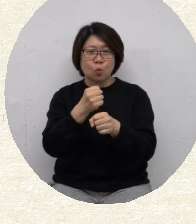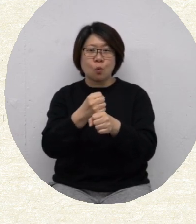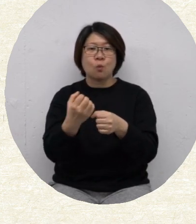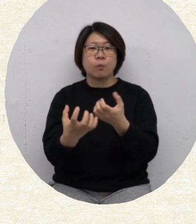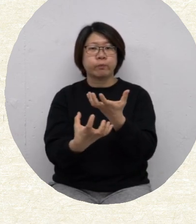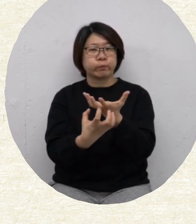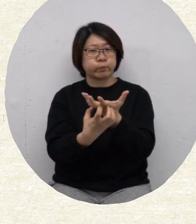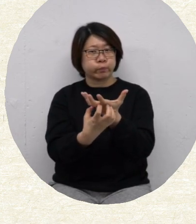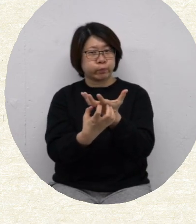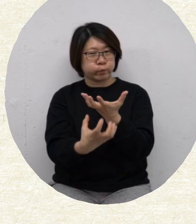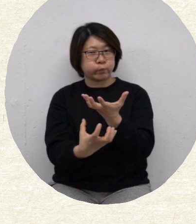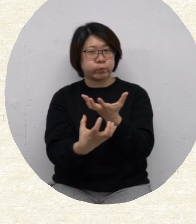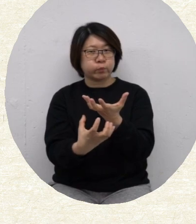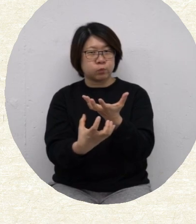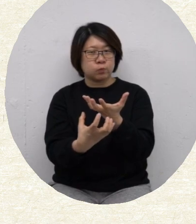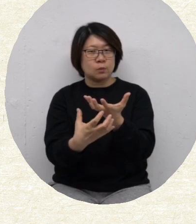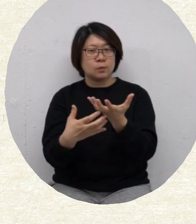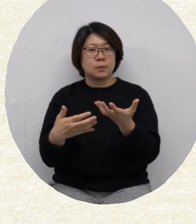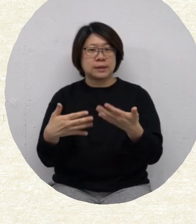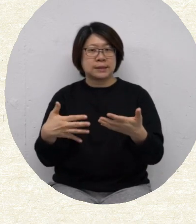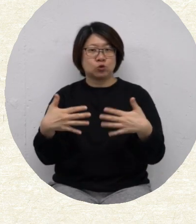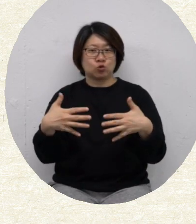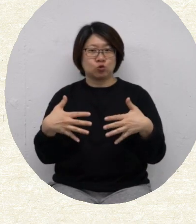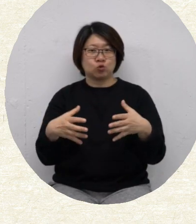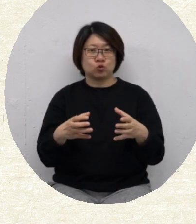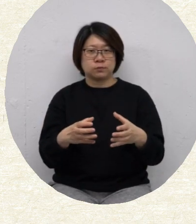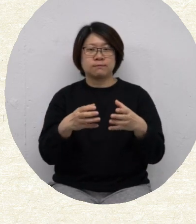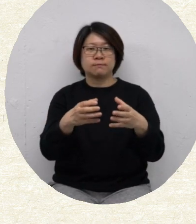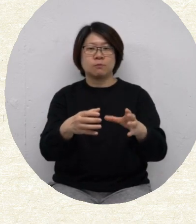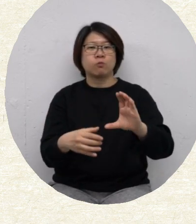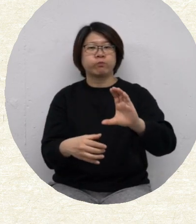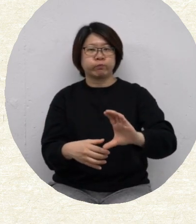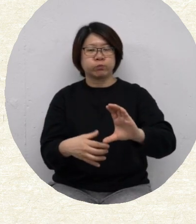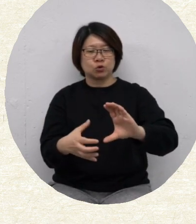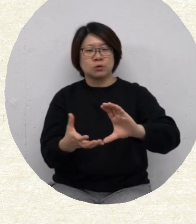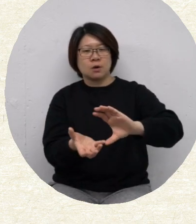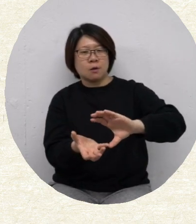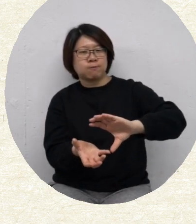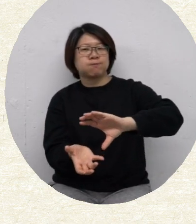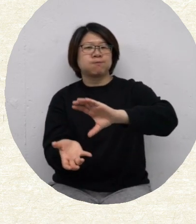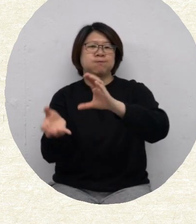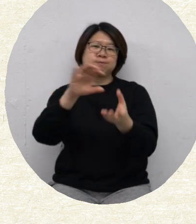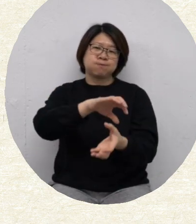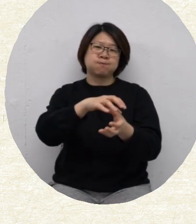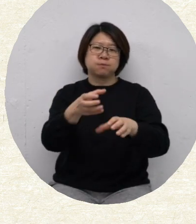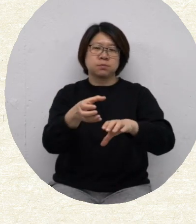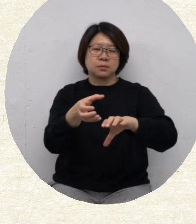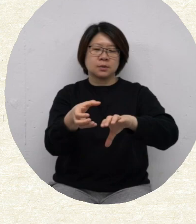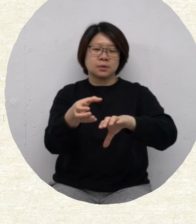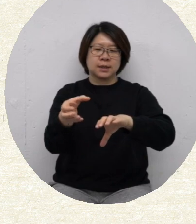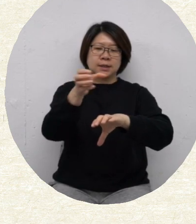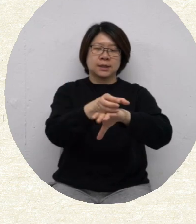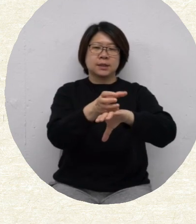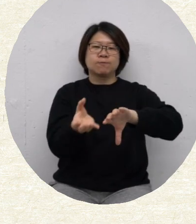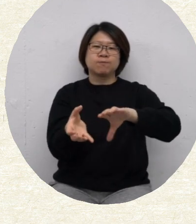see here on the left. From the plaster mold, I pulled multiple wax forms.